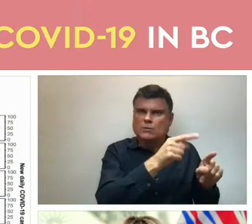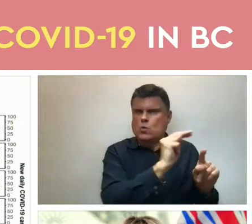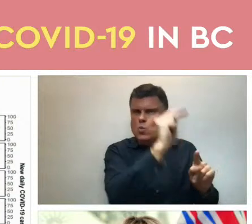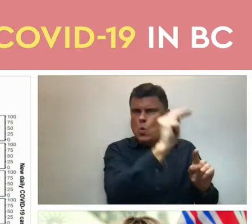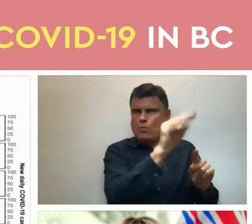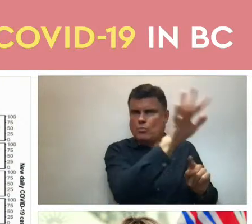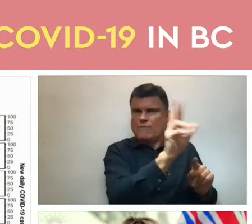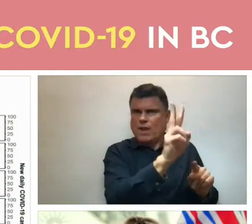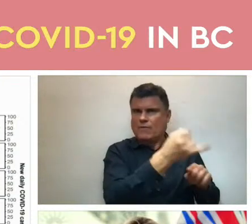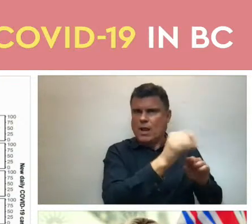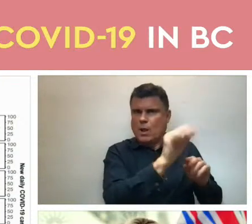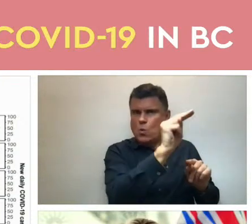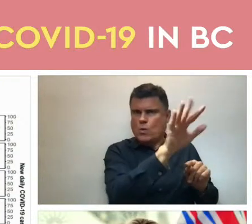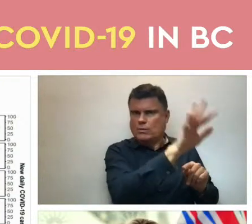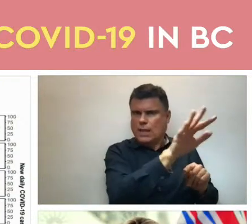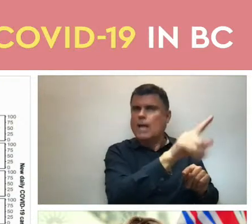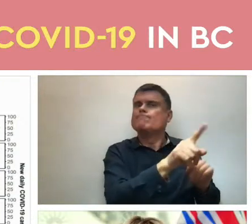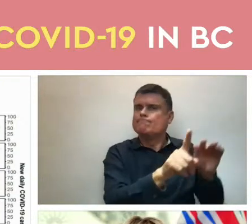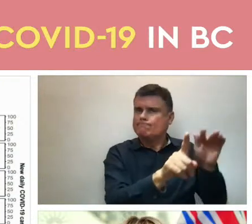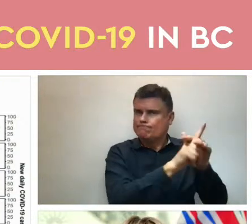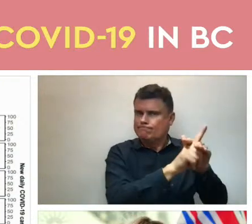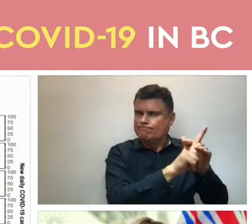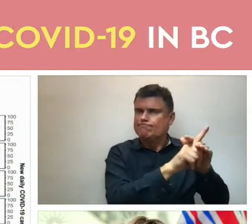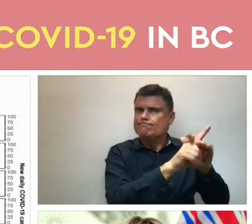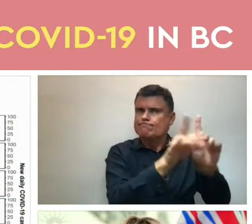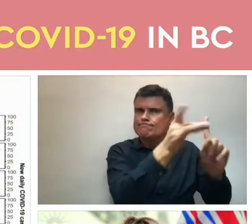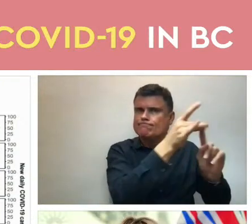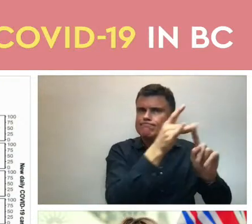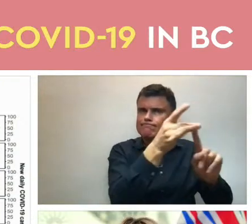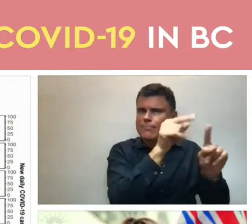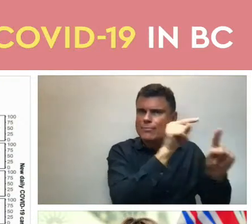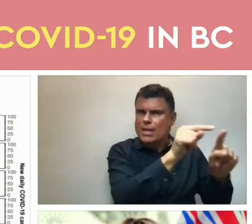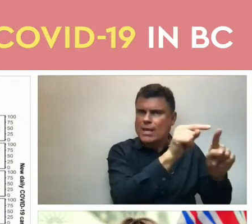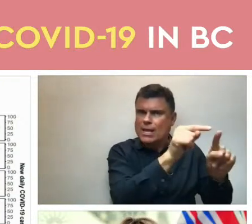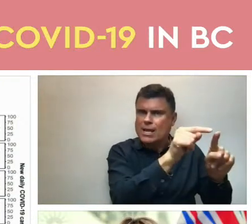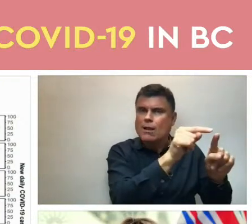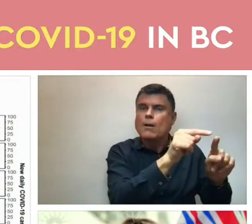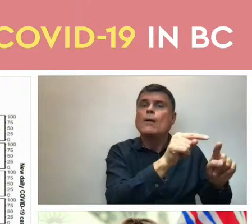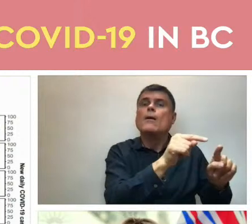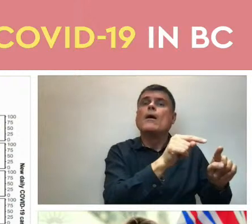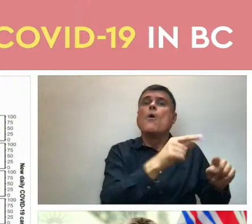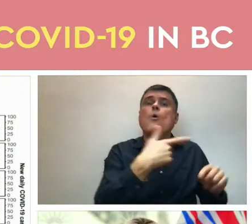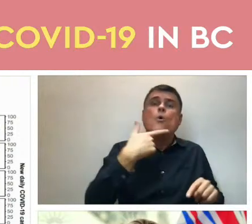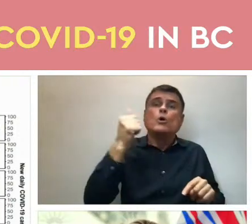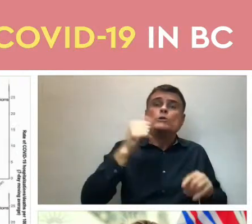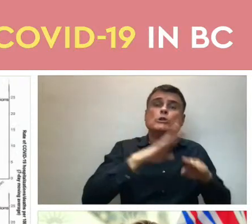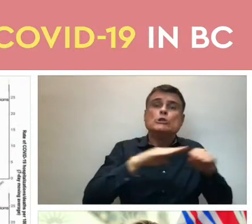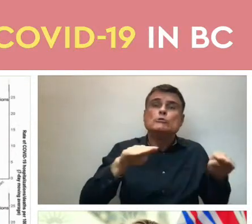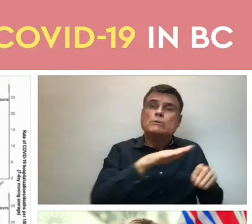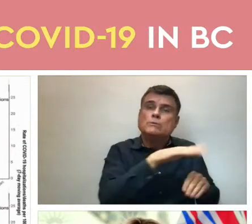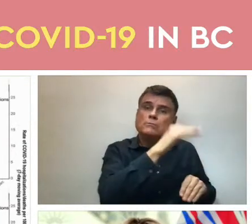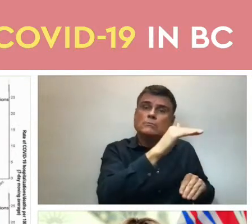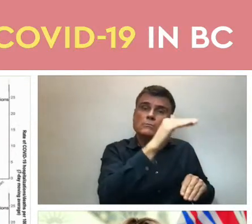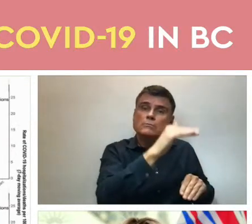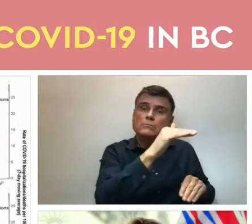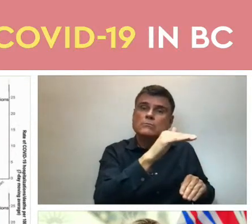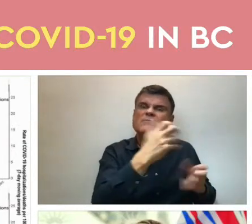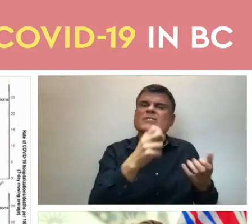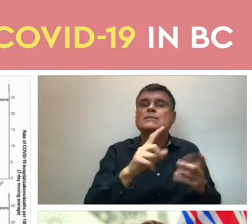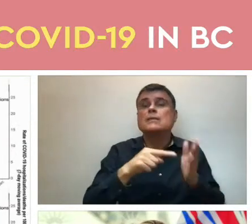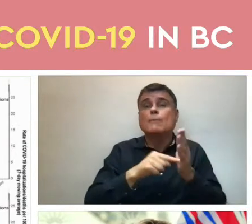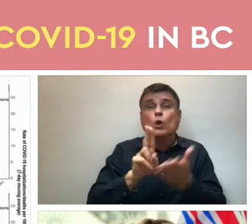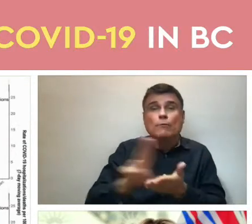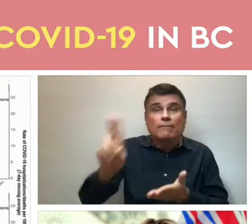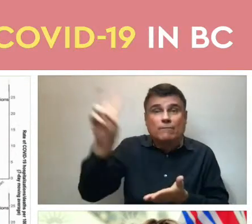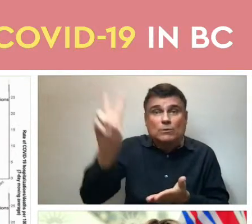in some of these data as well. A recent outbreak in older children and young adults at Uvic. If we